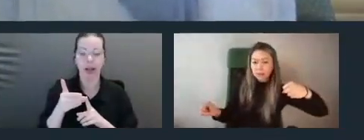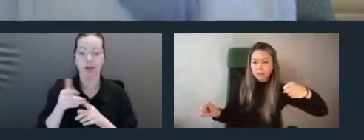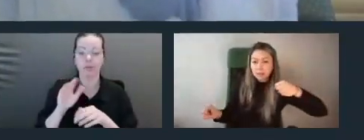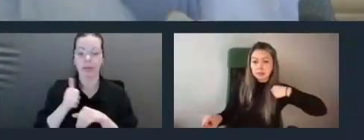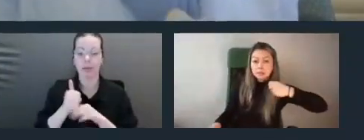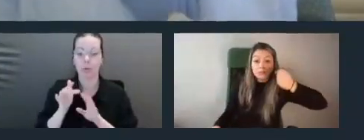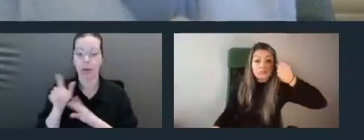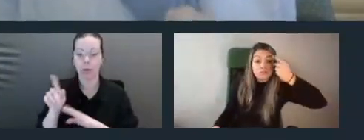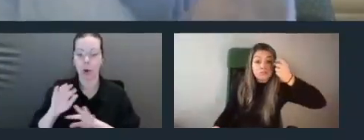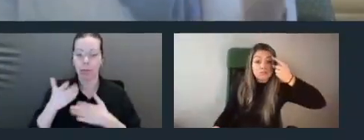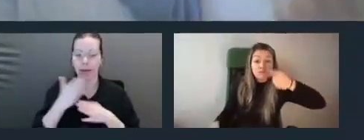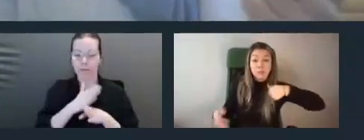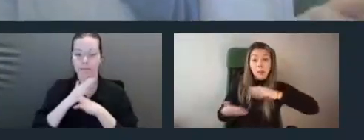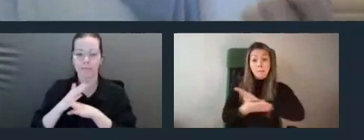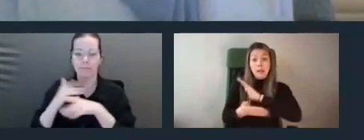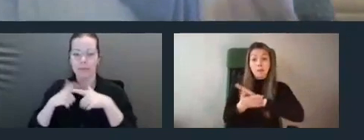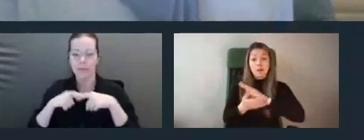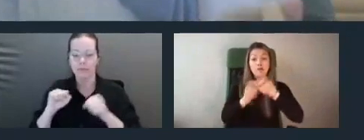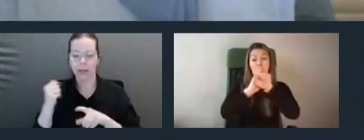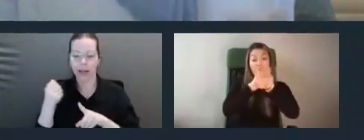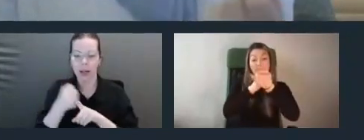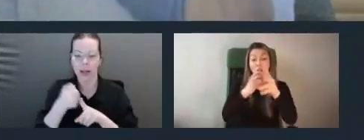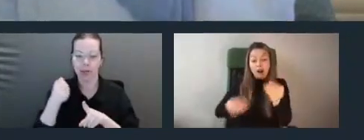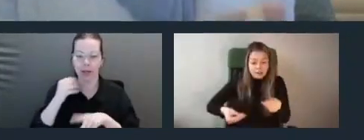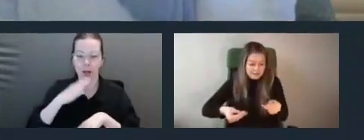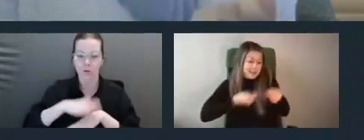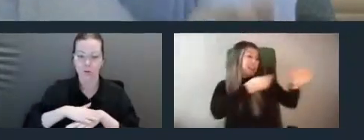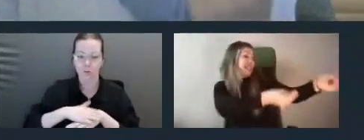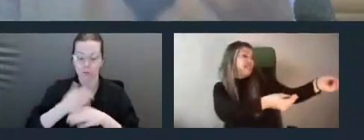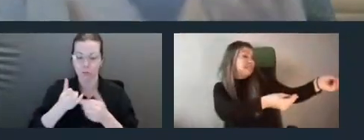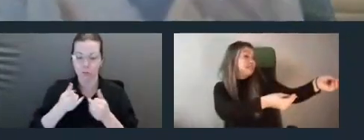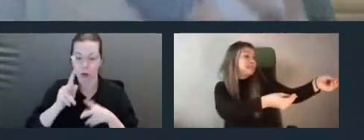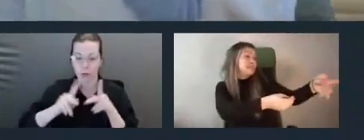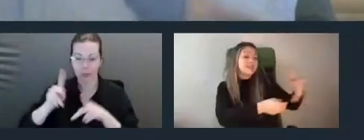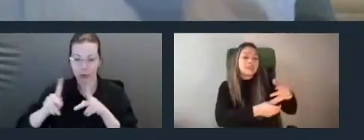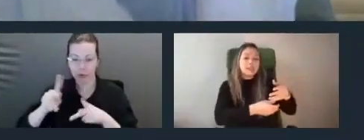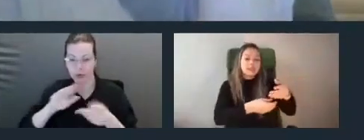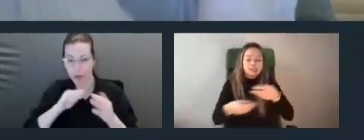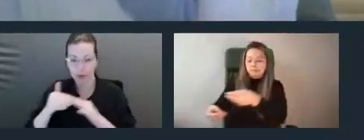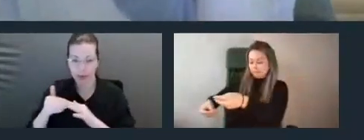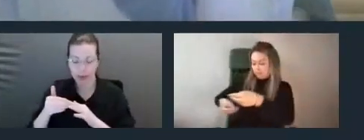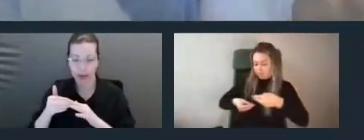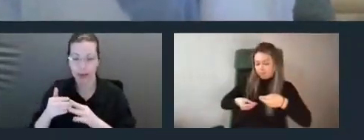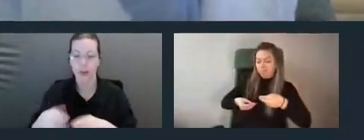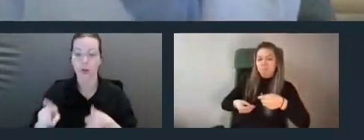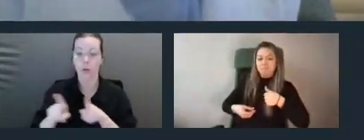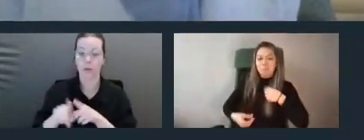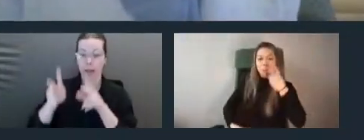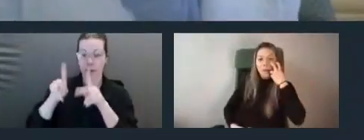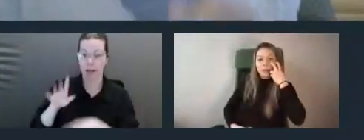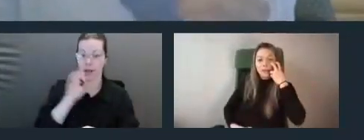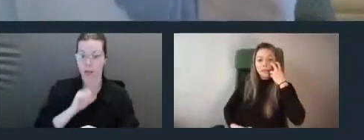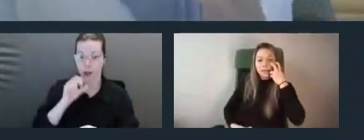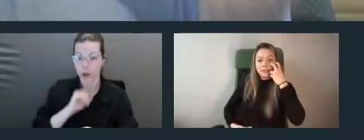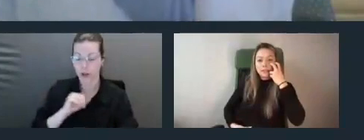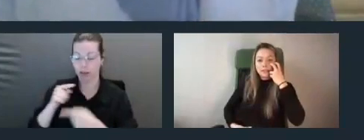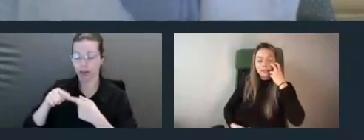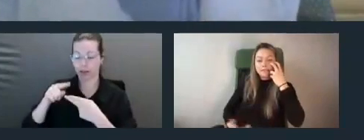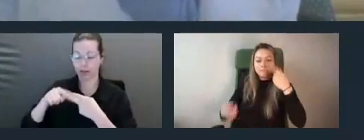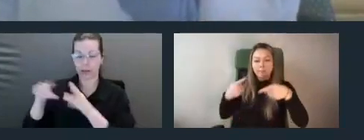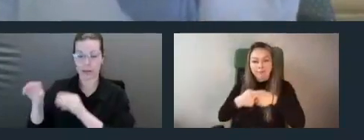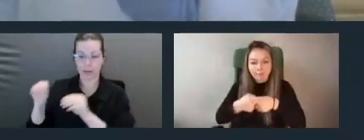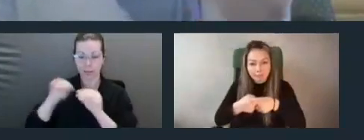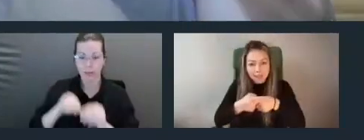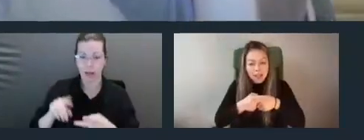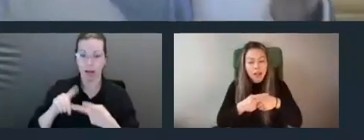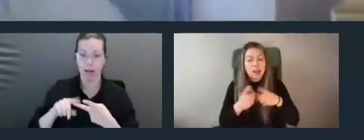was blind, and from that day we decided that always I will have a card that has Braille. But when we talk